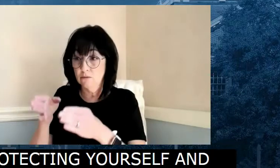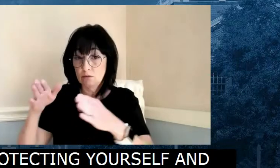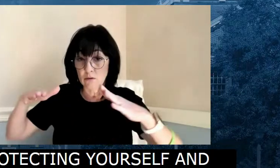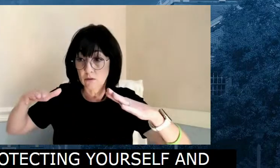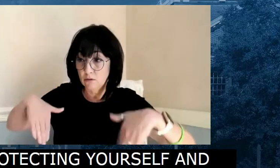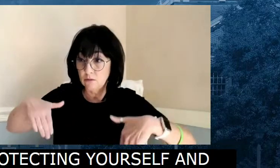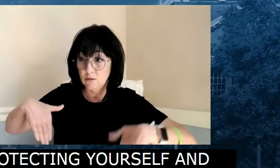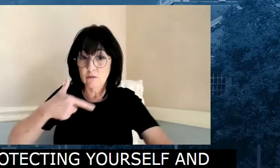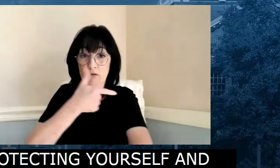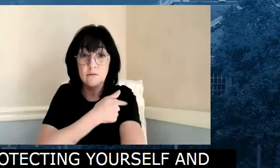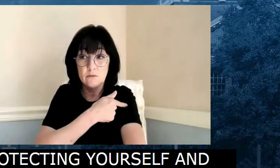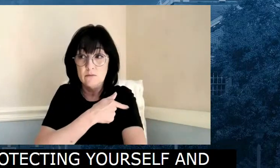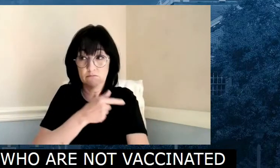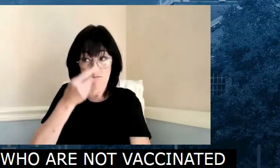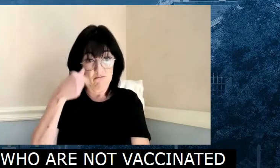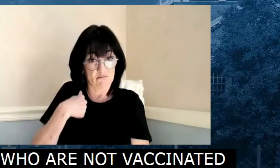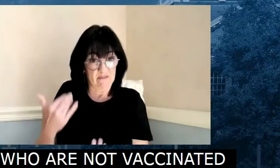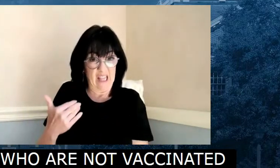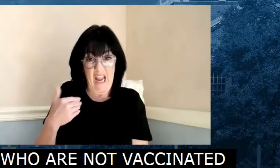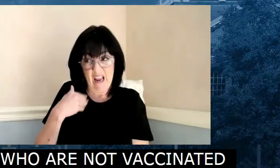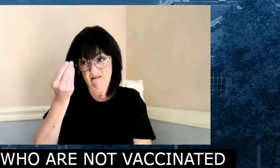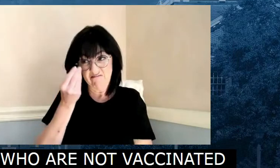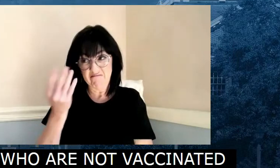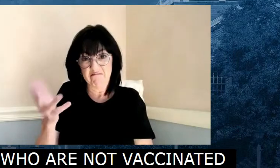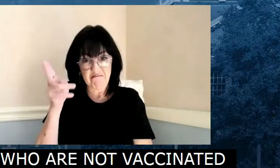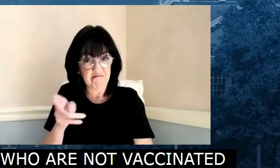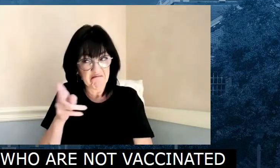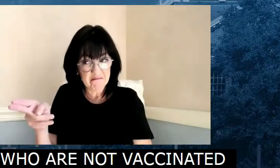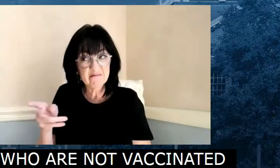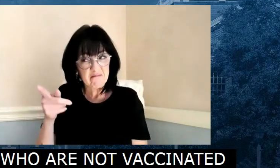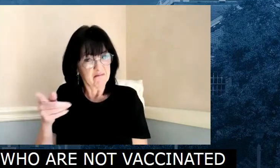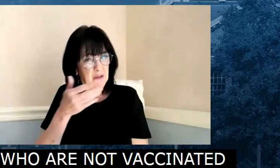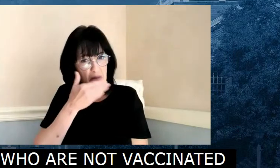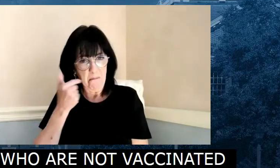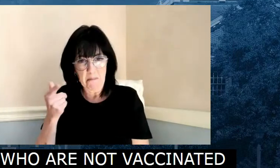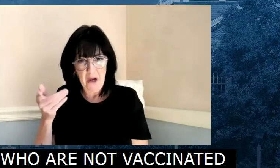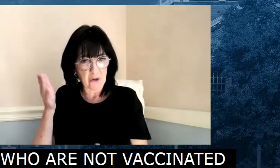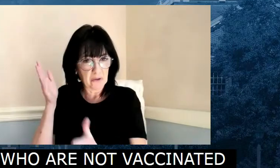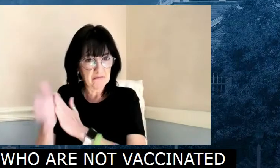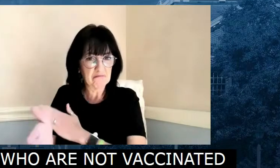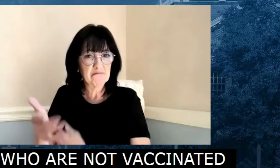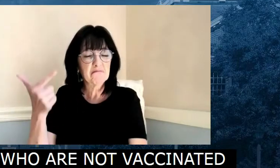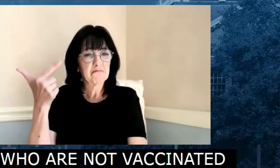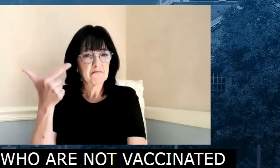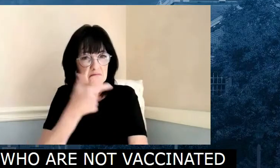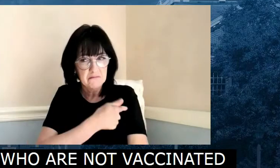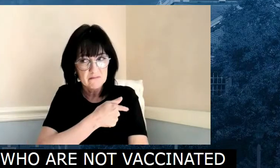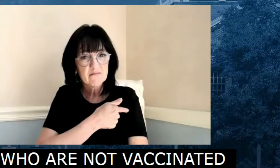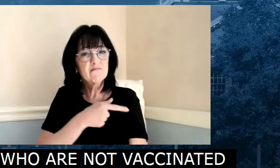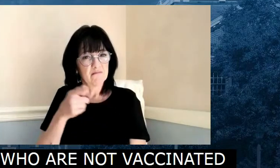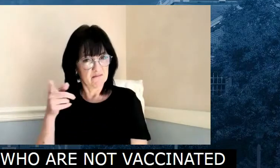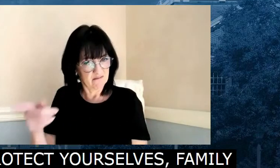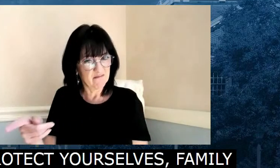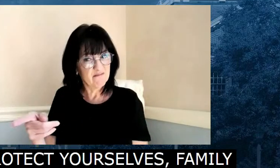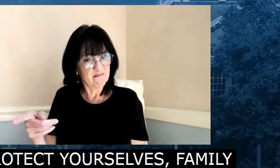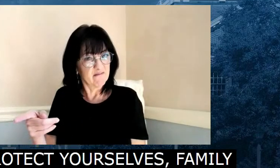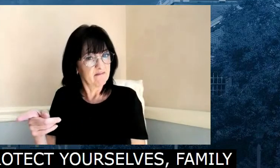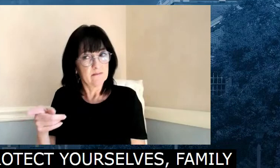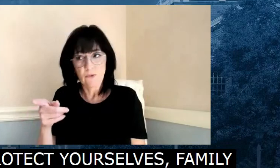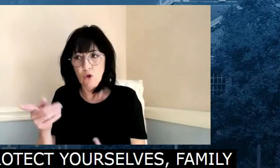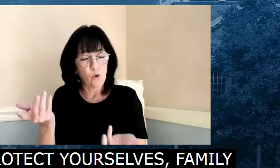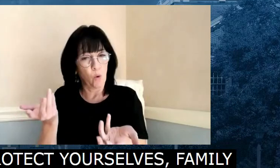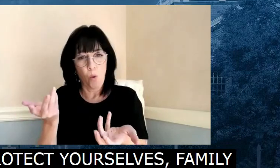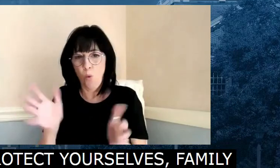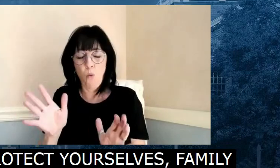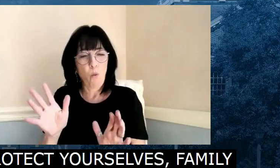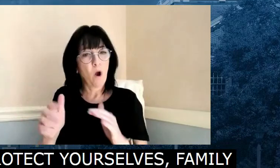yourself. You're going to protect your family members, your friends. You're not going to be putting people at risk. You're not going to be putting our economy at